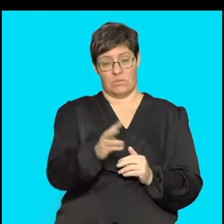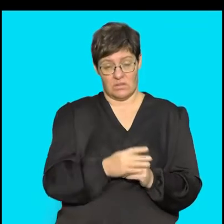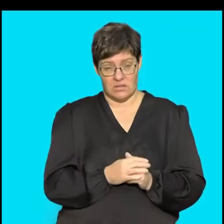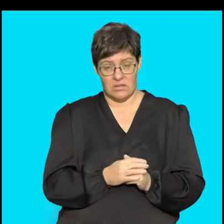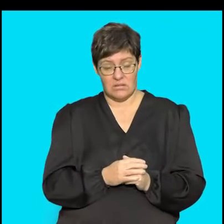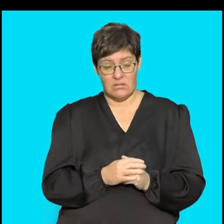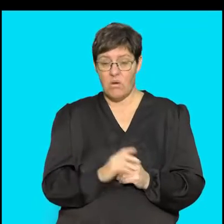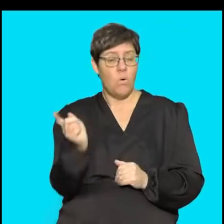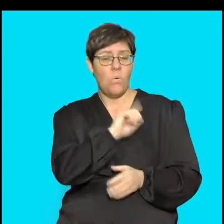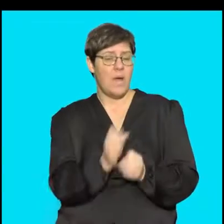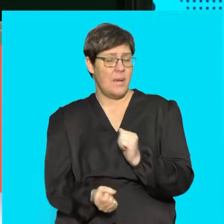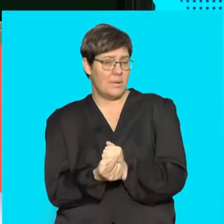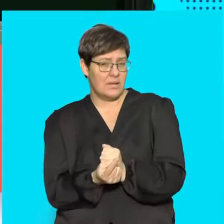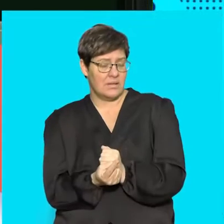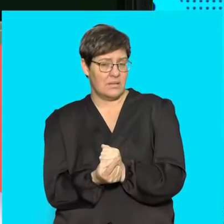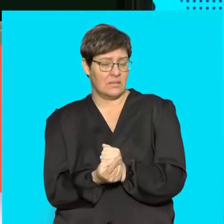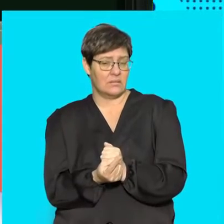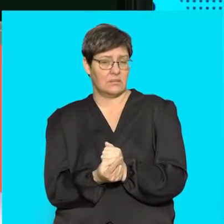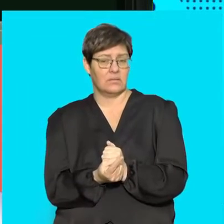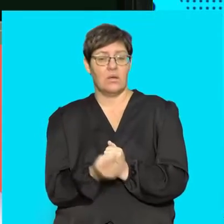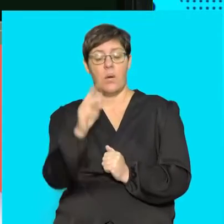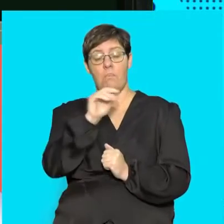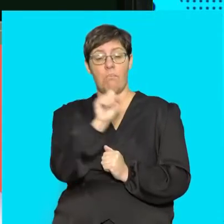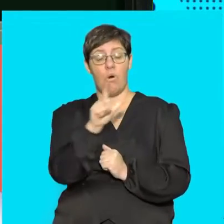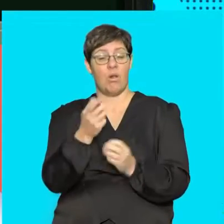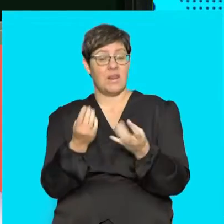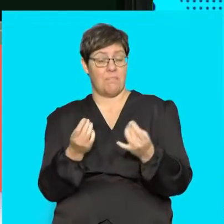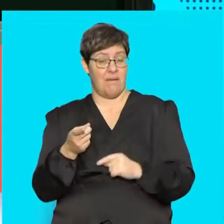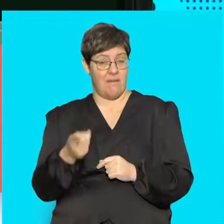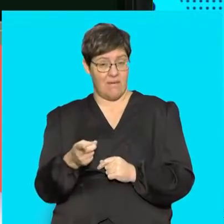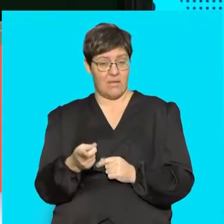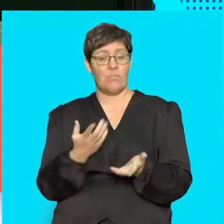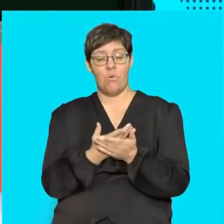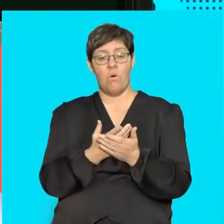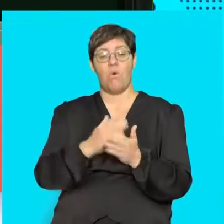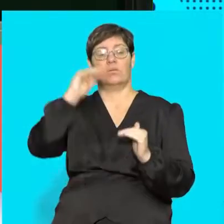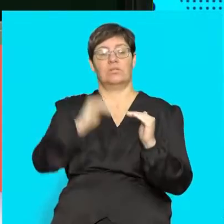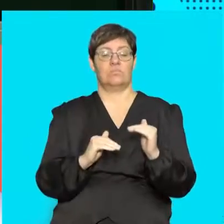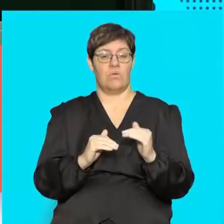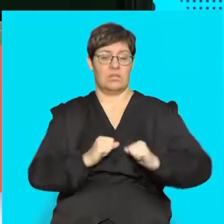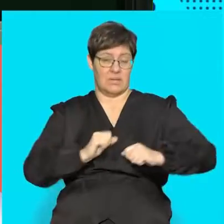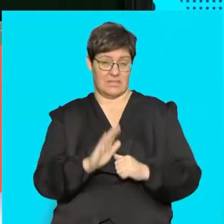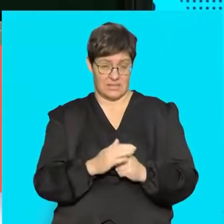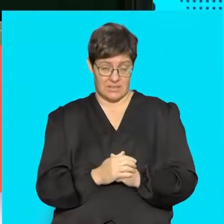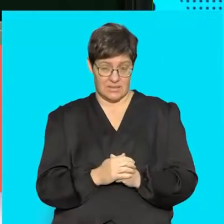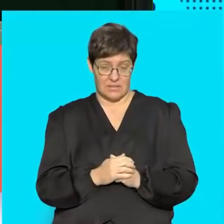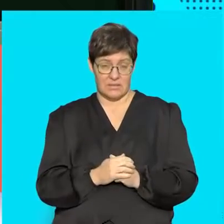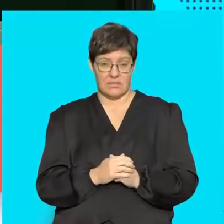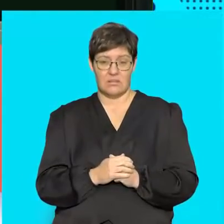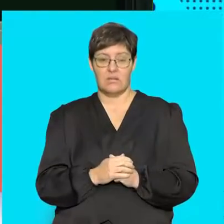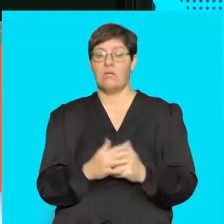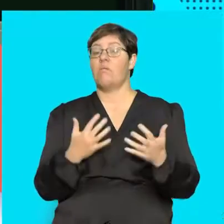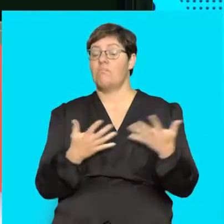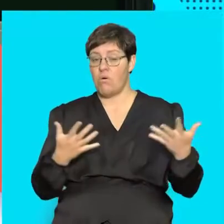increased. So what happened now is that number of moles is now in a smaller space, is confined to a smaller